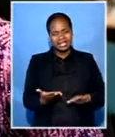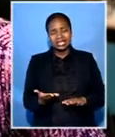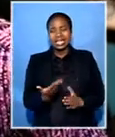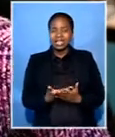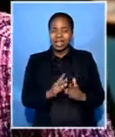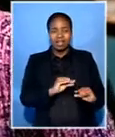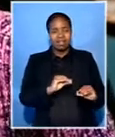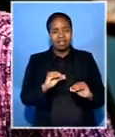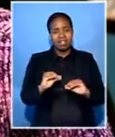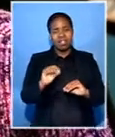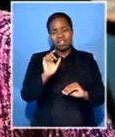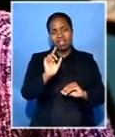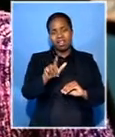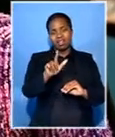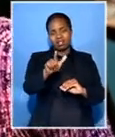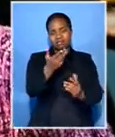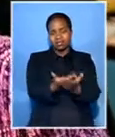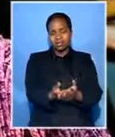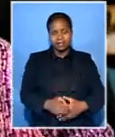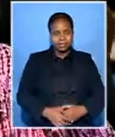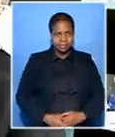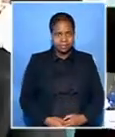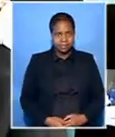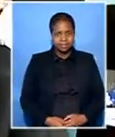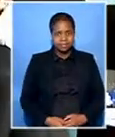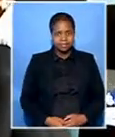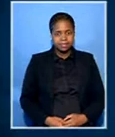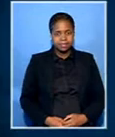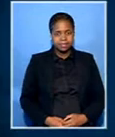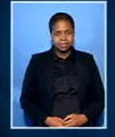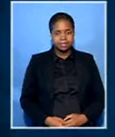president's testimony may be adjourned until a later date.